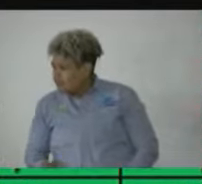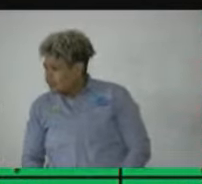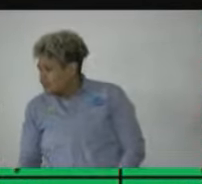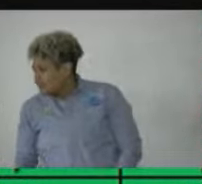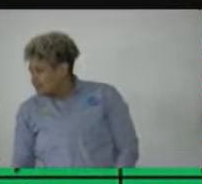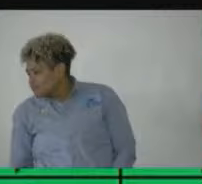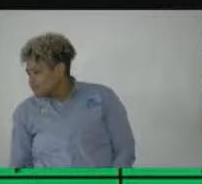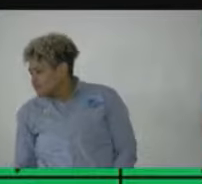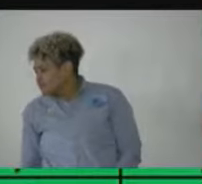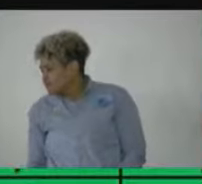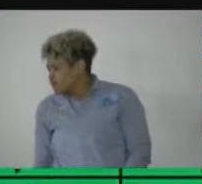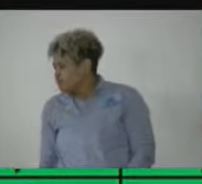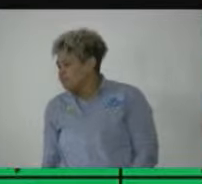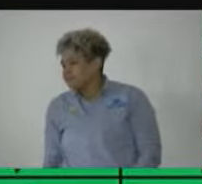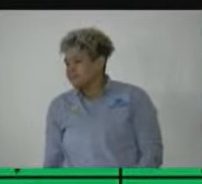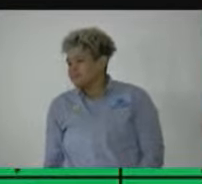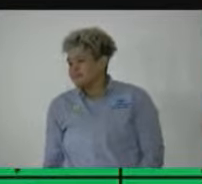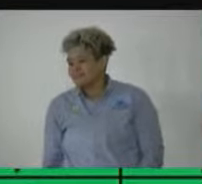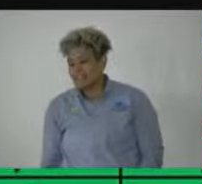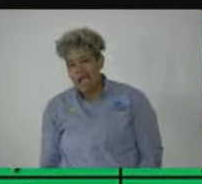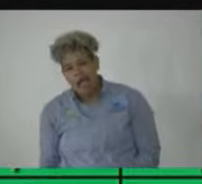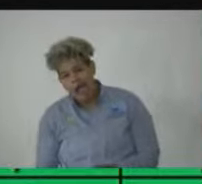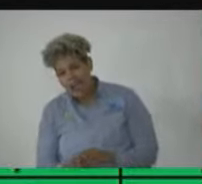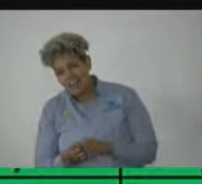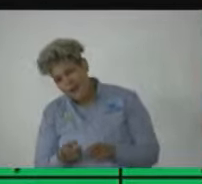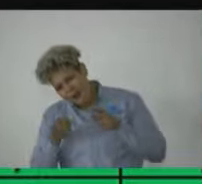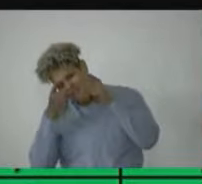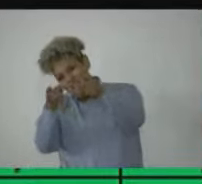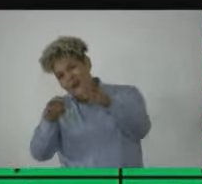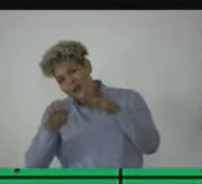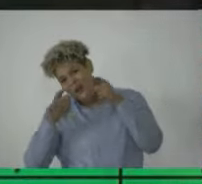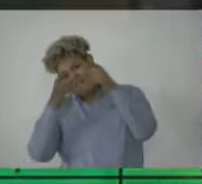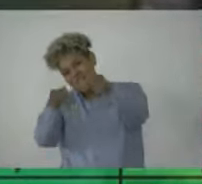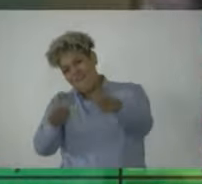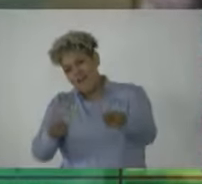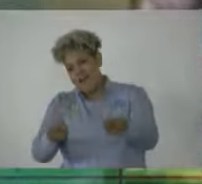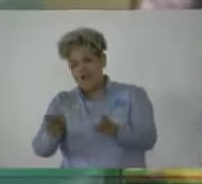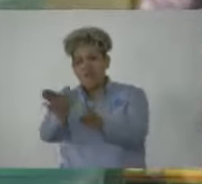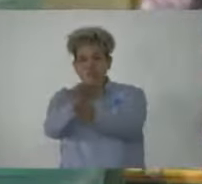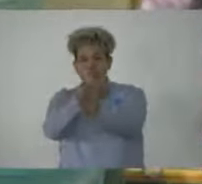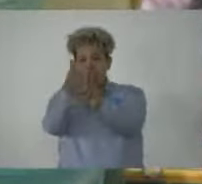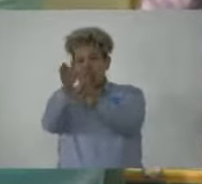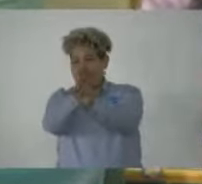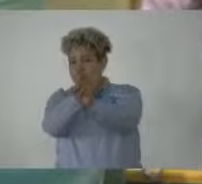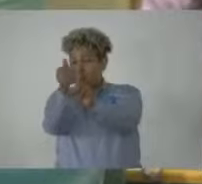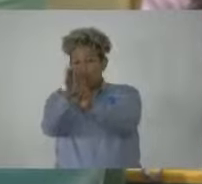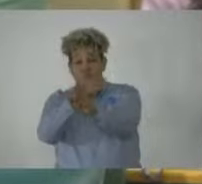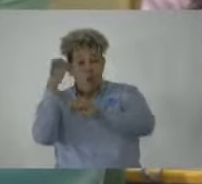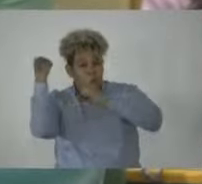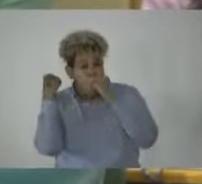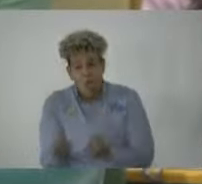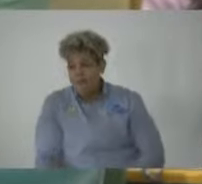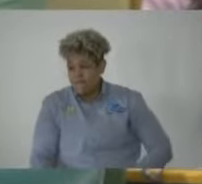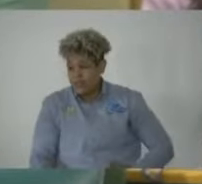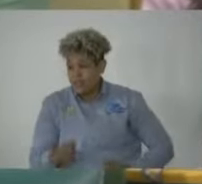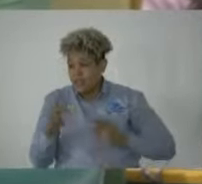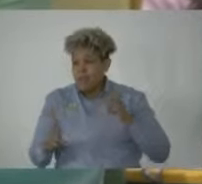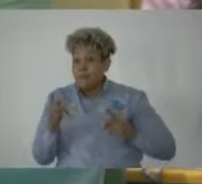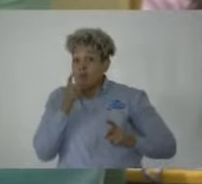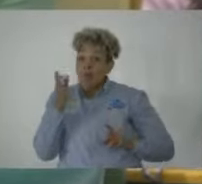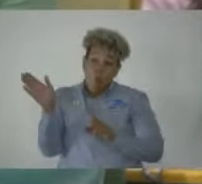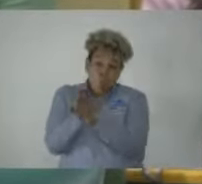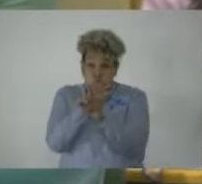Madam Speaker, gaslighting is an insidious form of manipulation. Yes. Victims of gaslighting